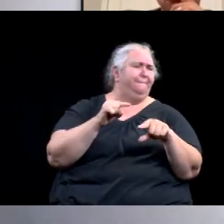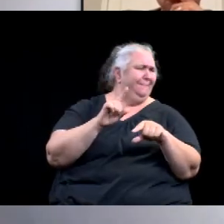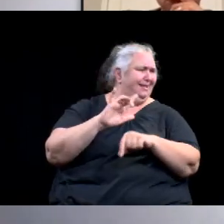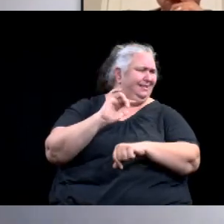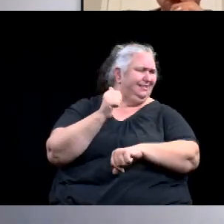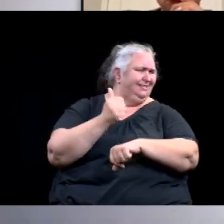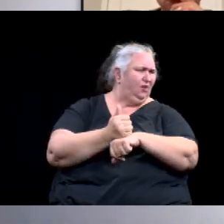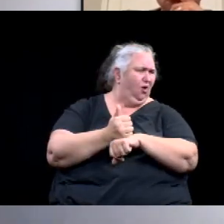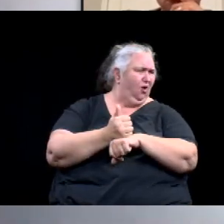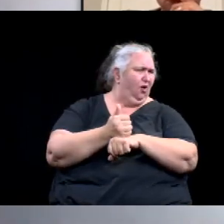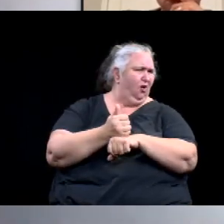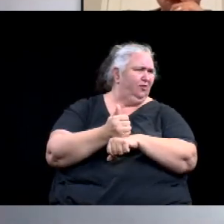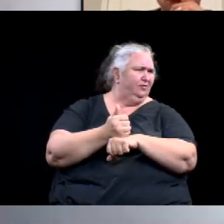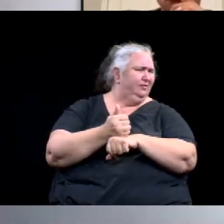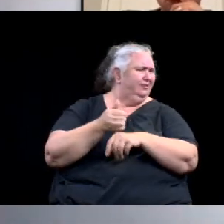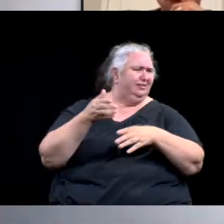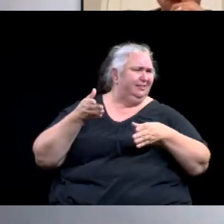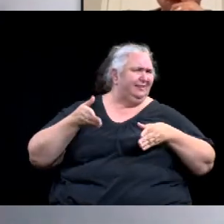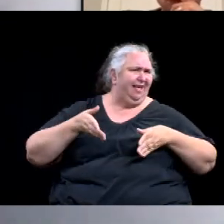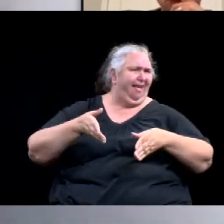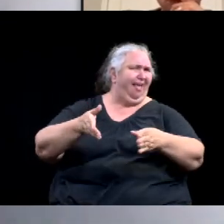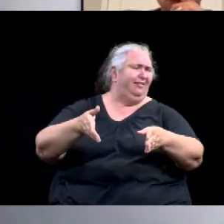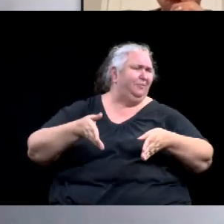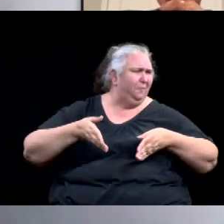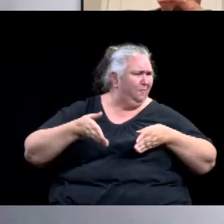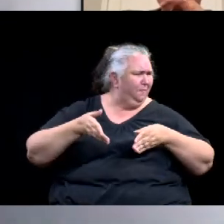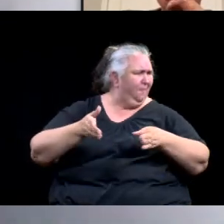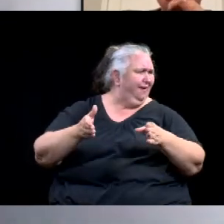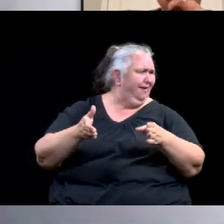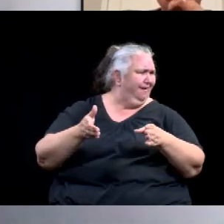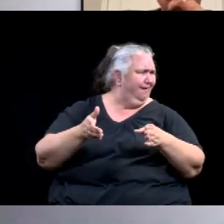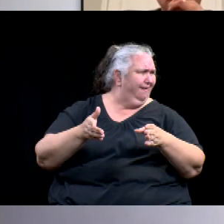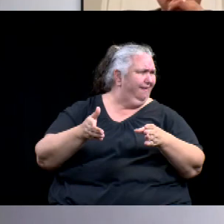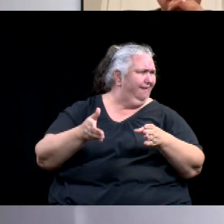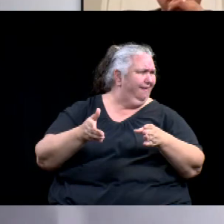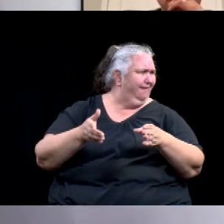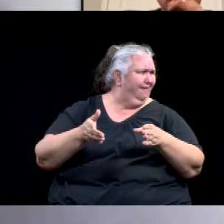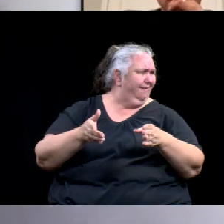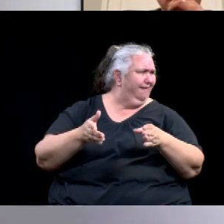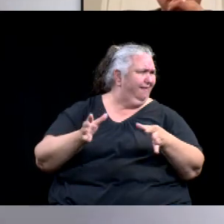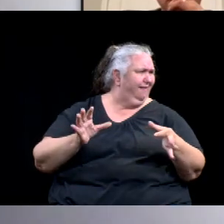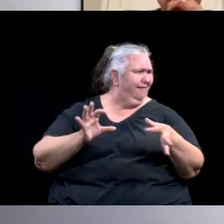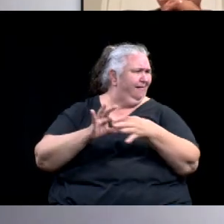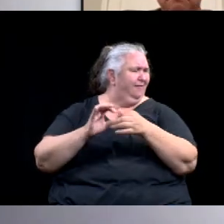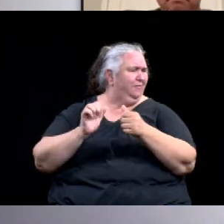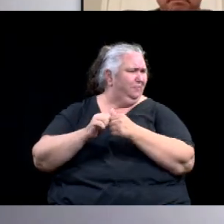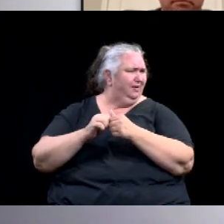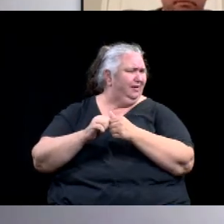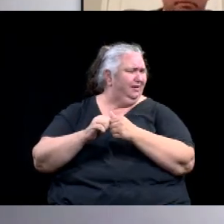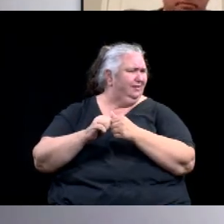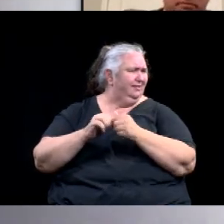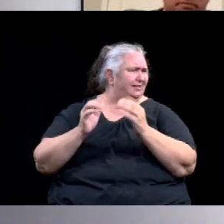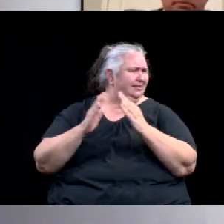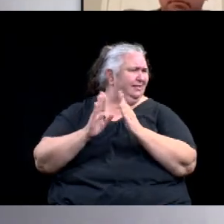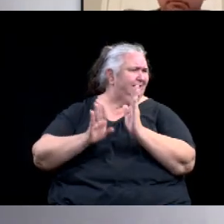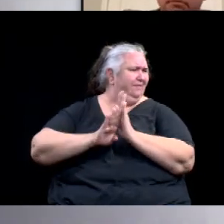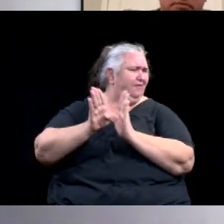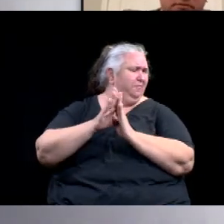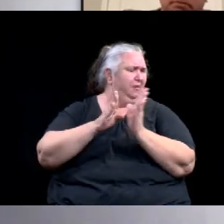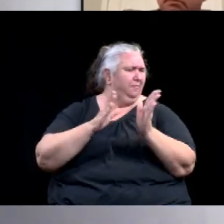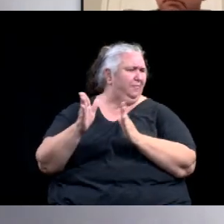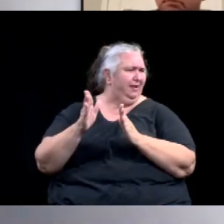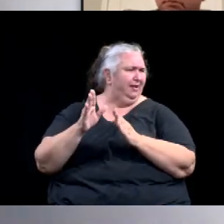of 2016. So my question is, I informed Bradley Ford back